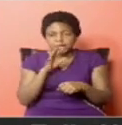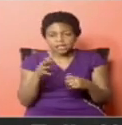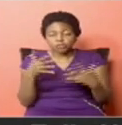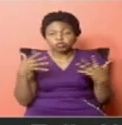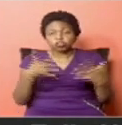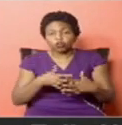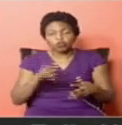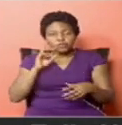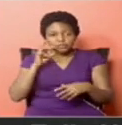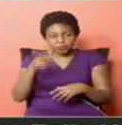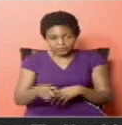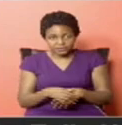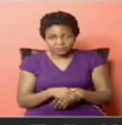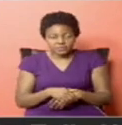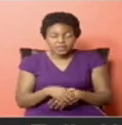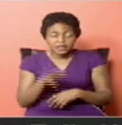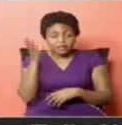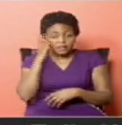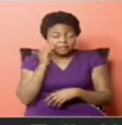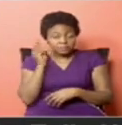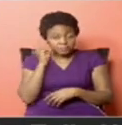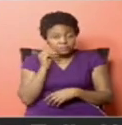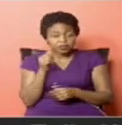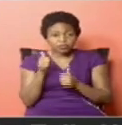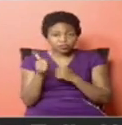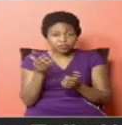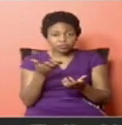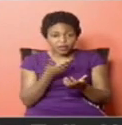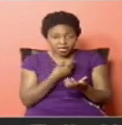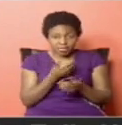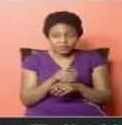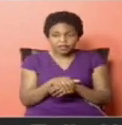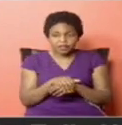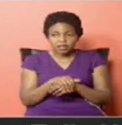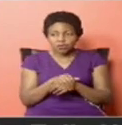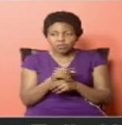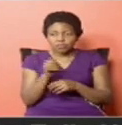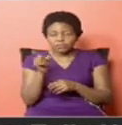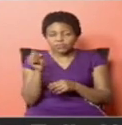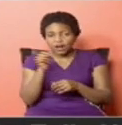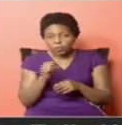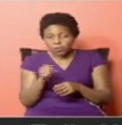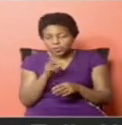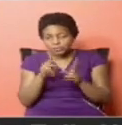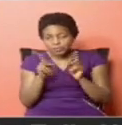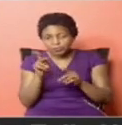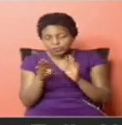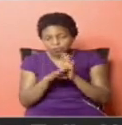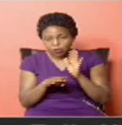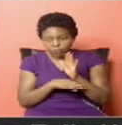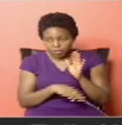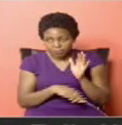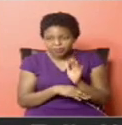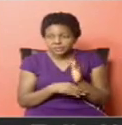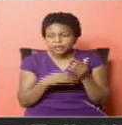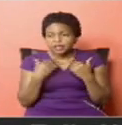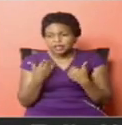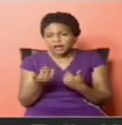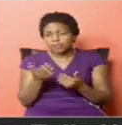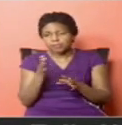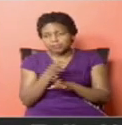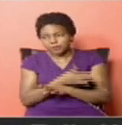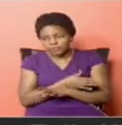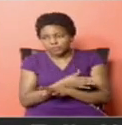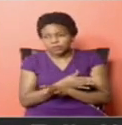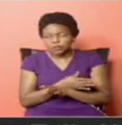responsive. The experience that we have had of the senior assistance grant, the SAGE program, was that it was tailored to